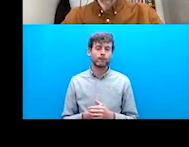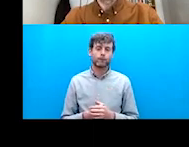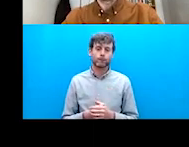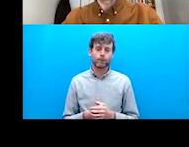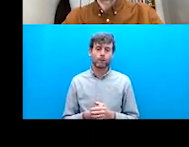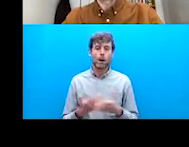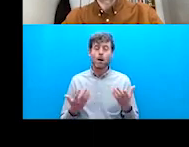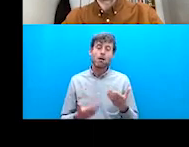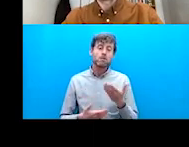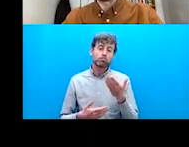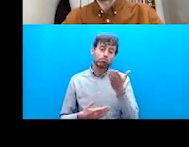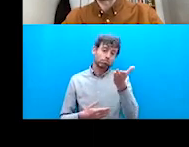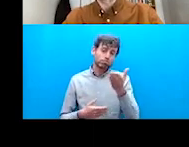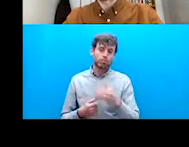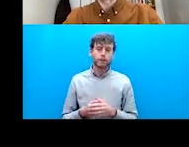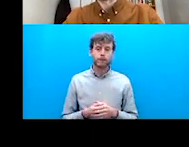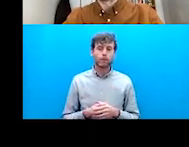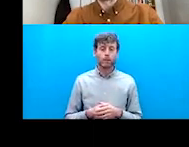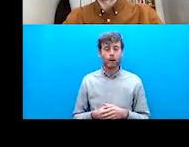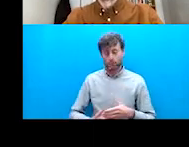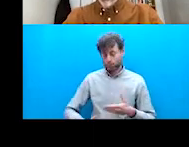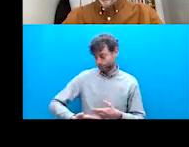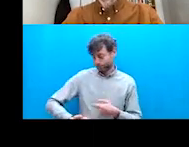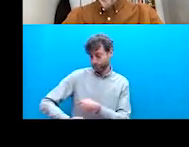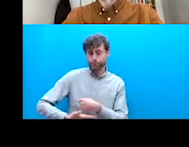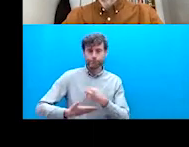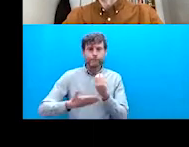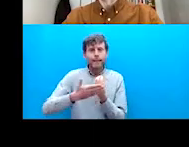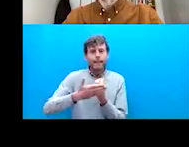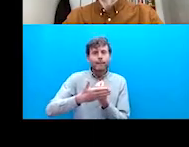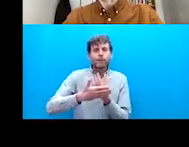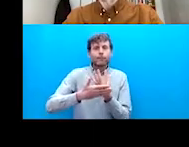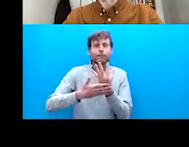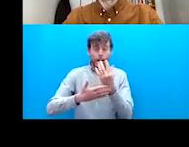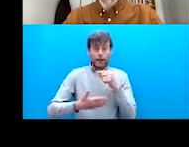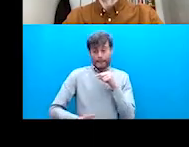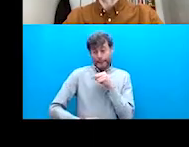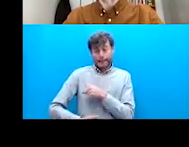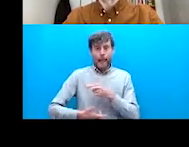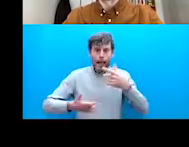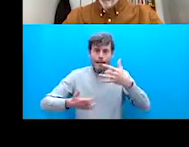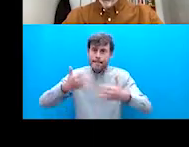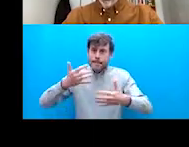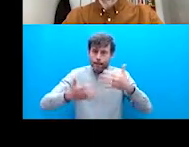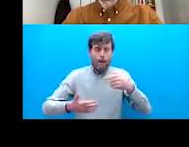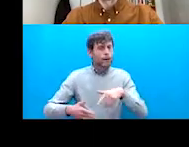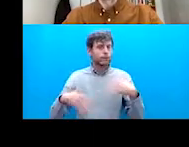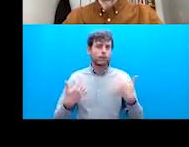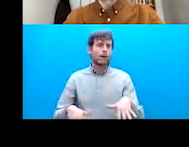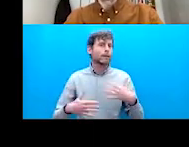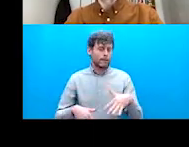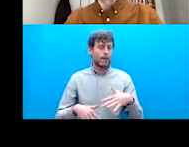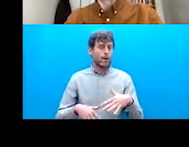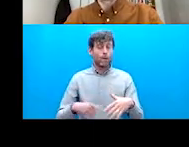So let me just say that developmental data are an important source of evidence for the